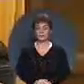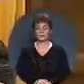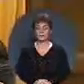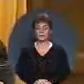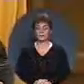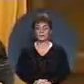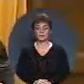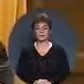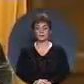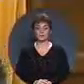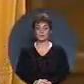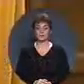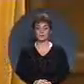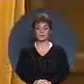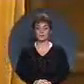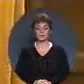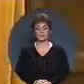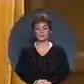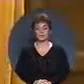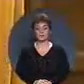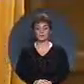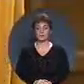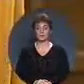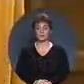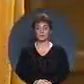Member for Honoré-Mercier.